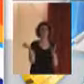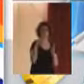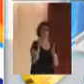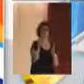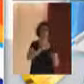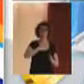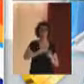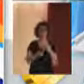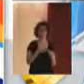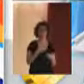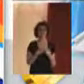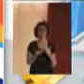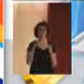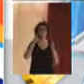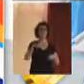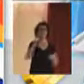questionnaires.